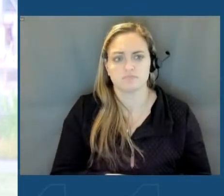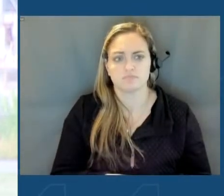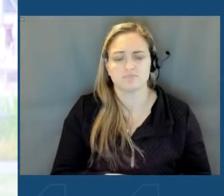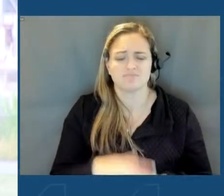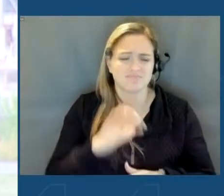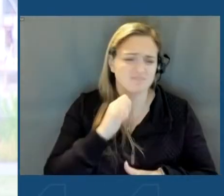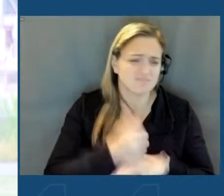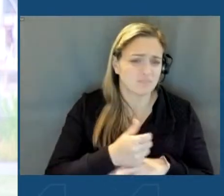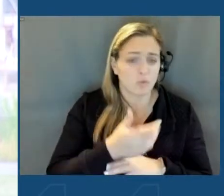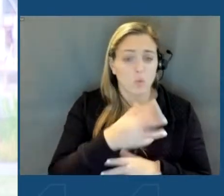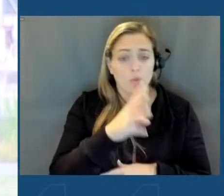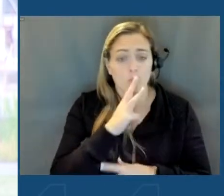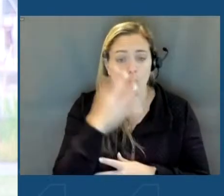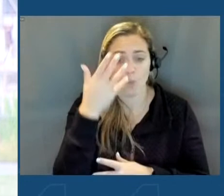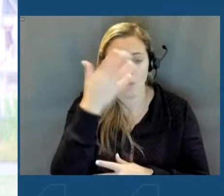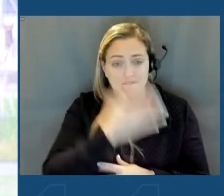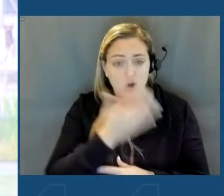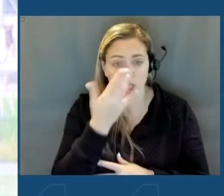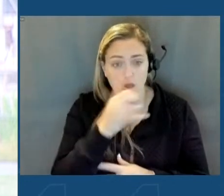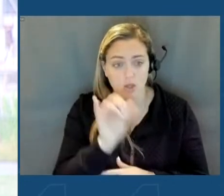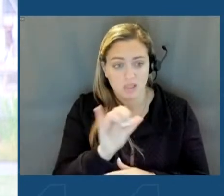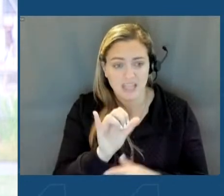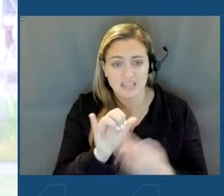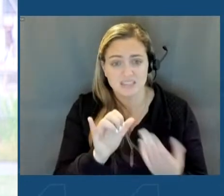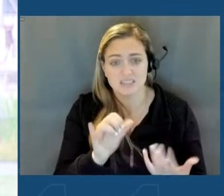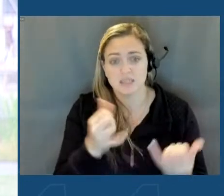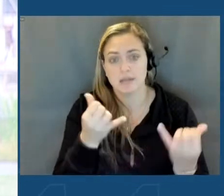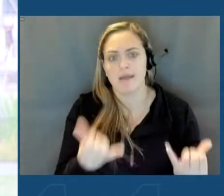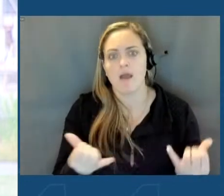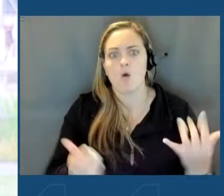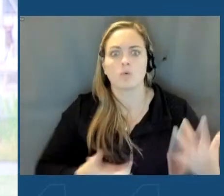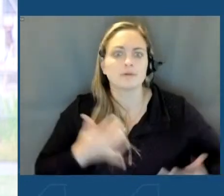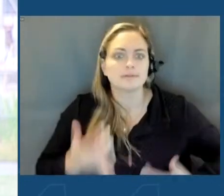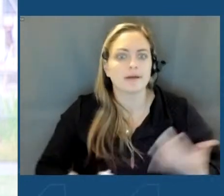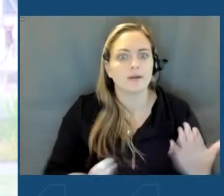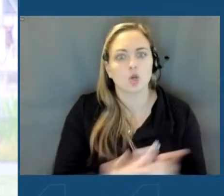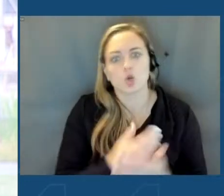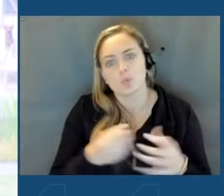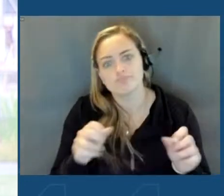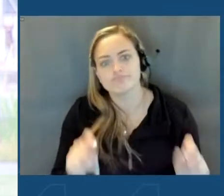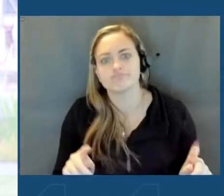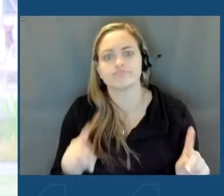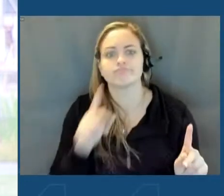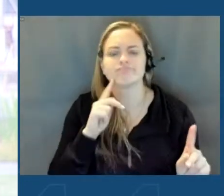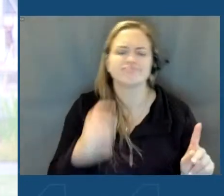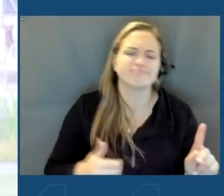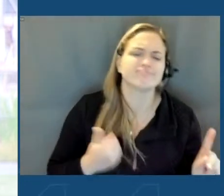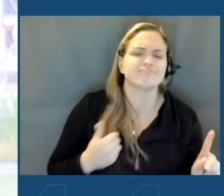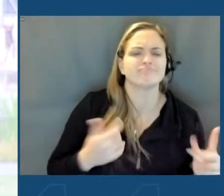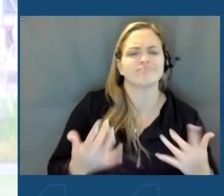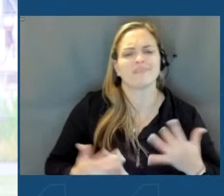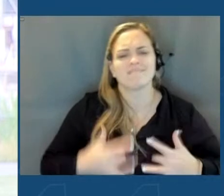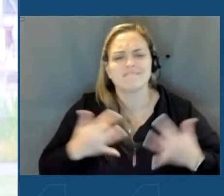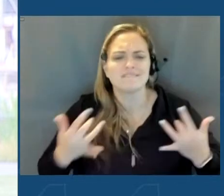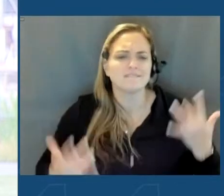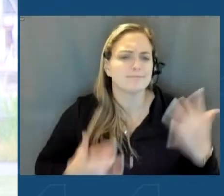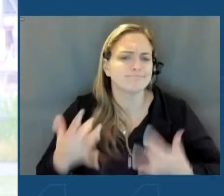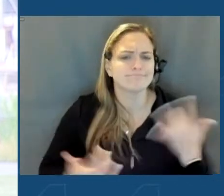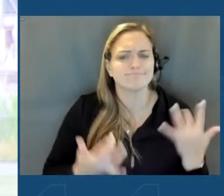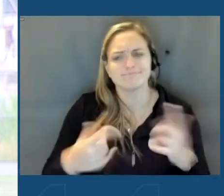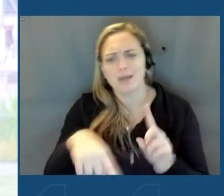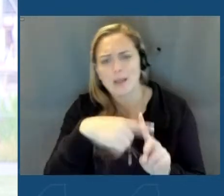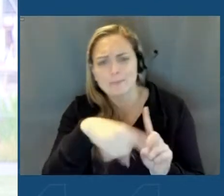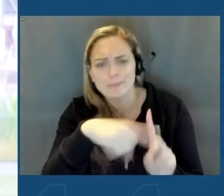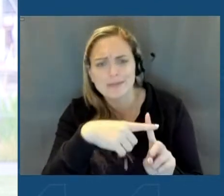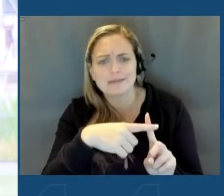what the waterfront looked like. Now there are exciting new opportunities. It's youthful, it's vibrant, it's optimistic.